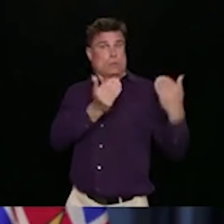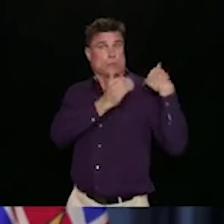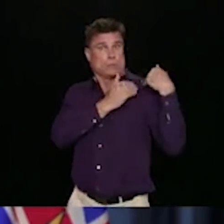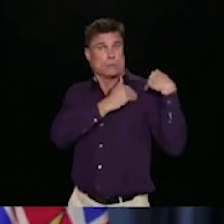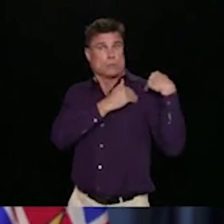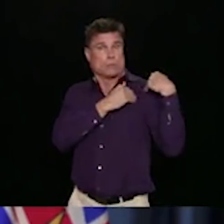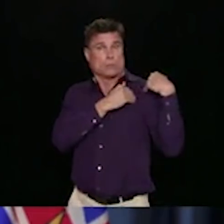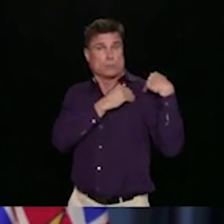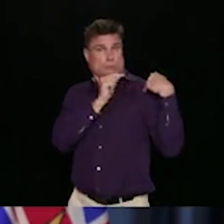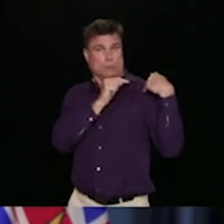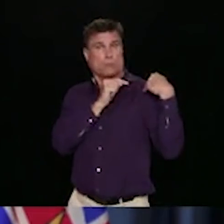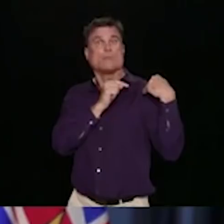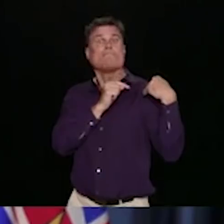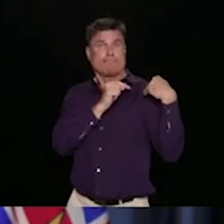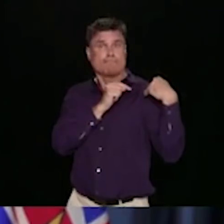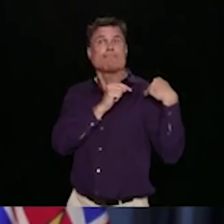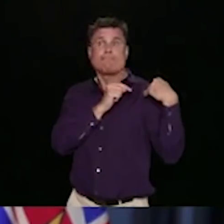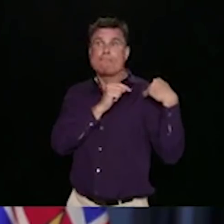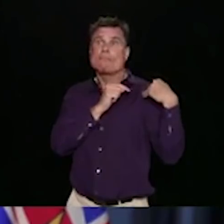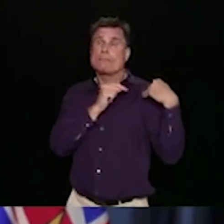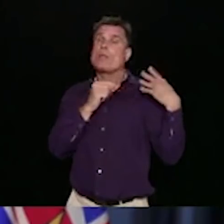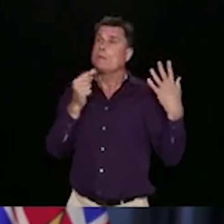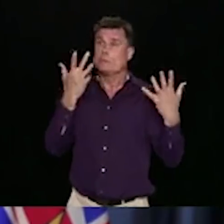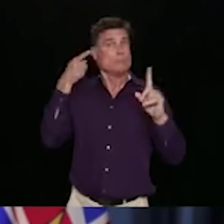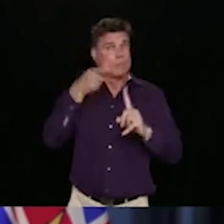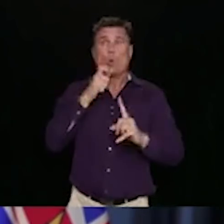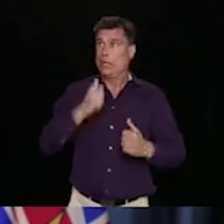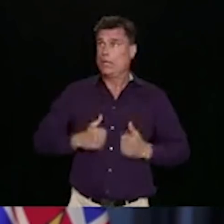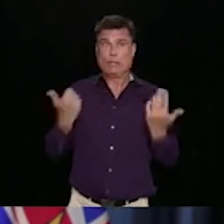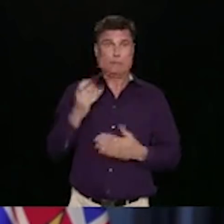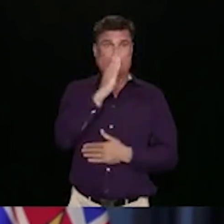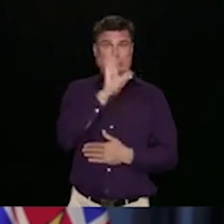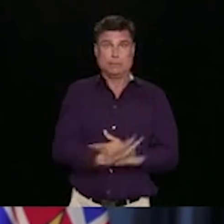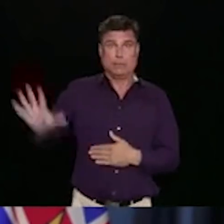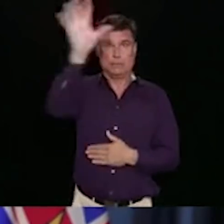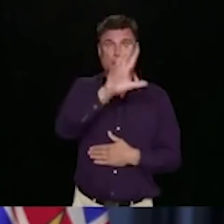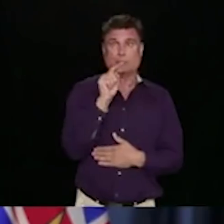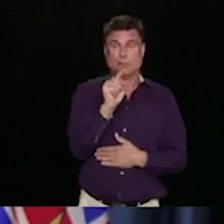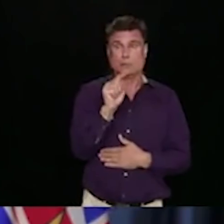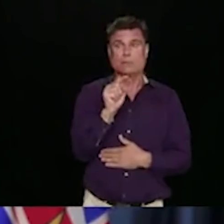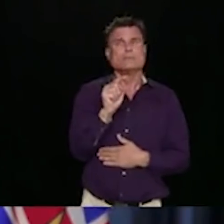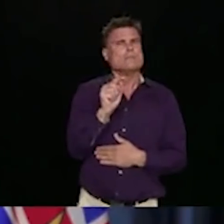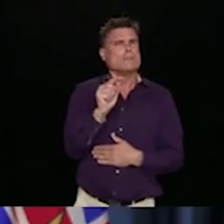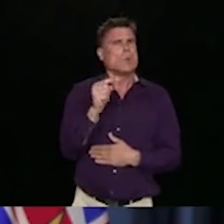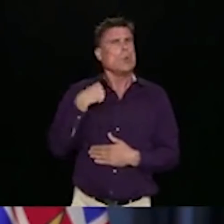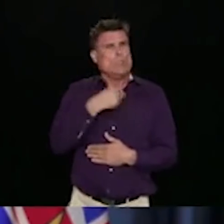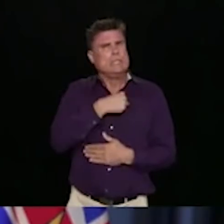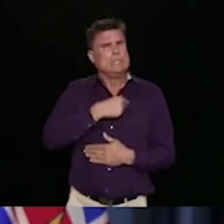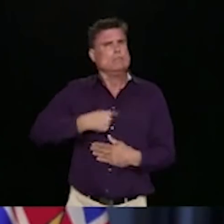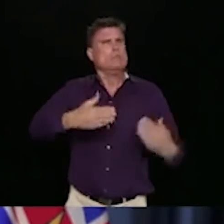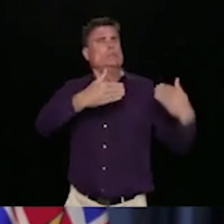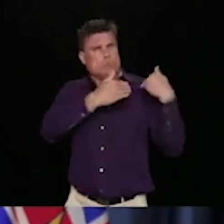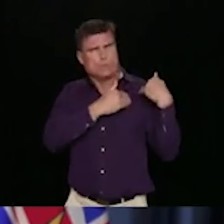on those here to, of course, understand that it will be other people who have the